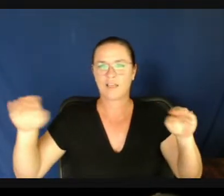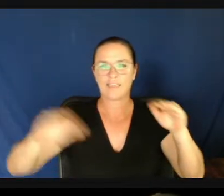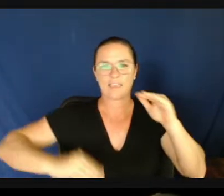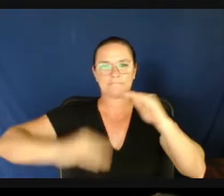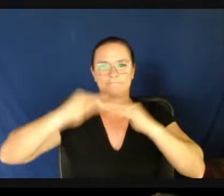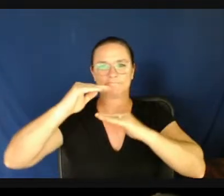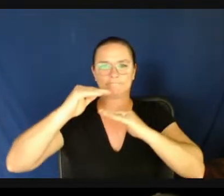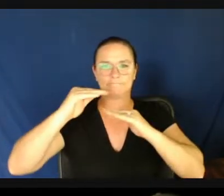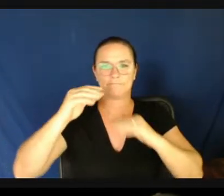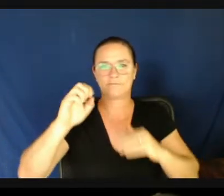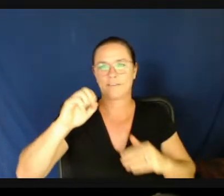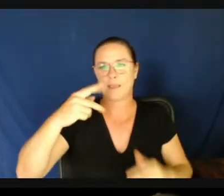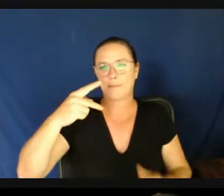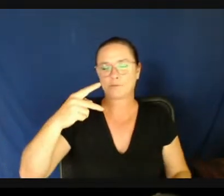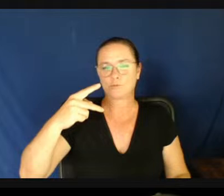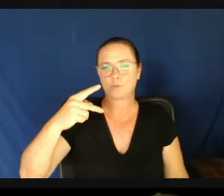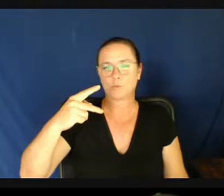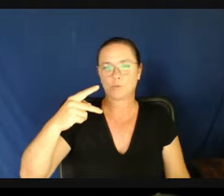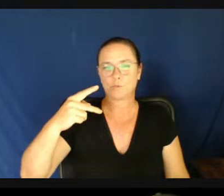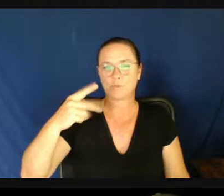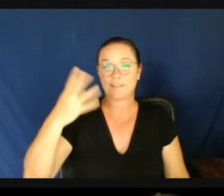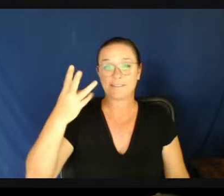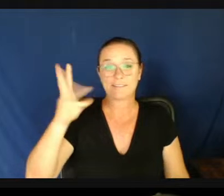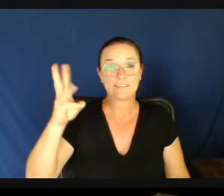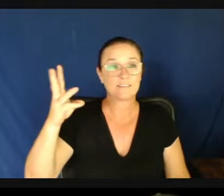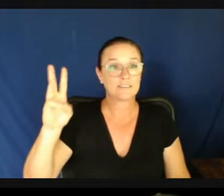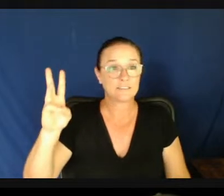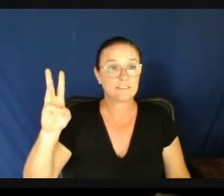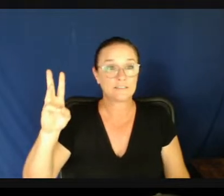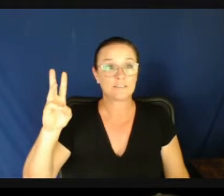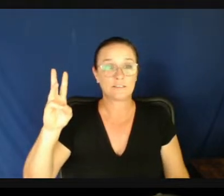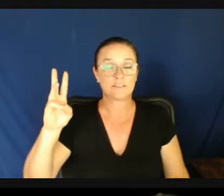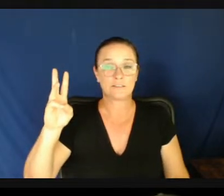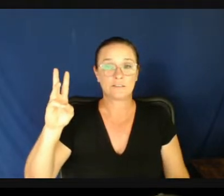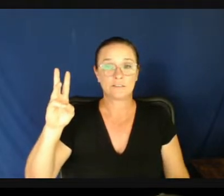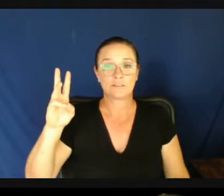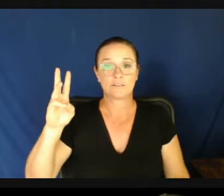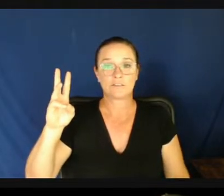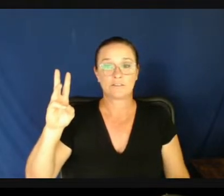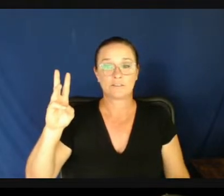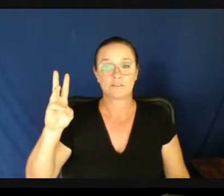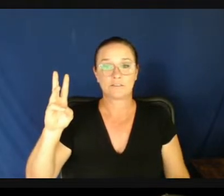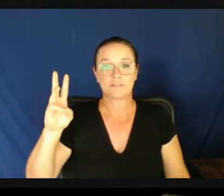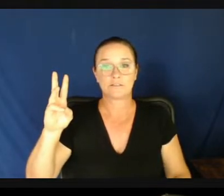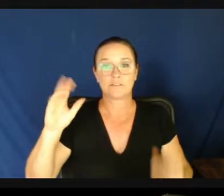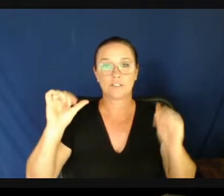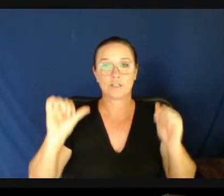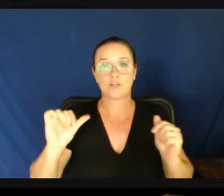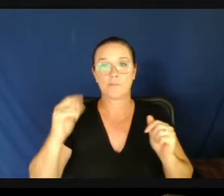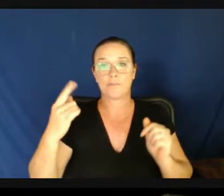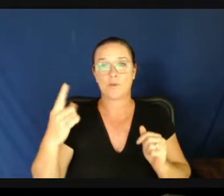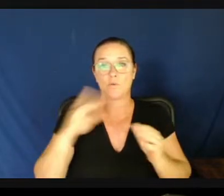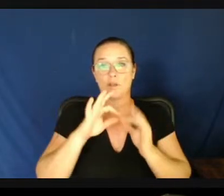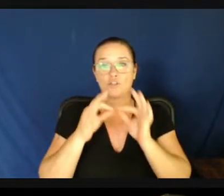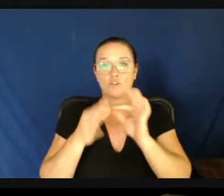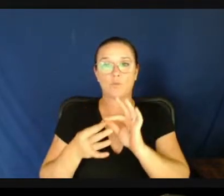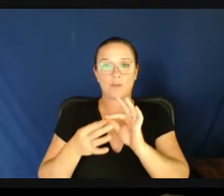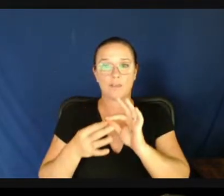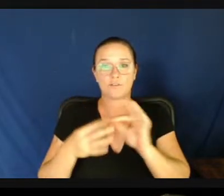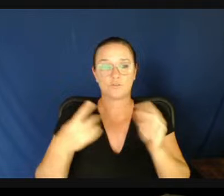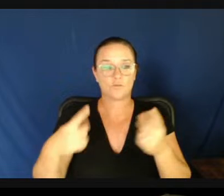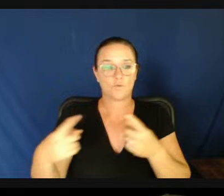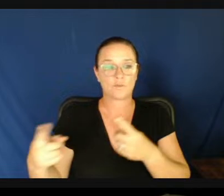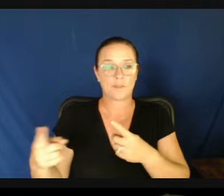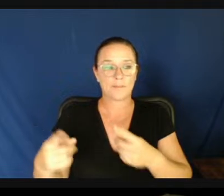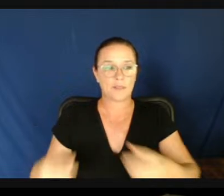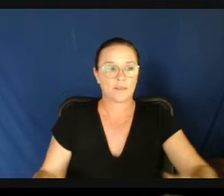at episode 16, right, that could be one interpretation of where we are at this threshold of high